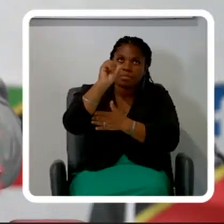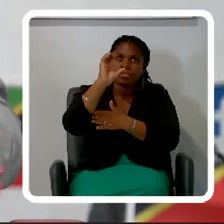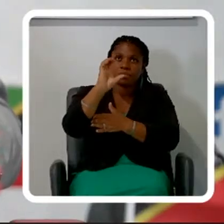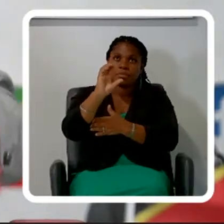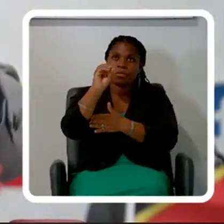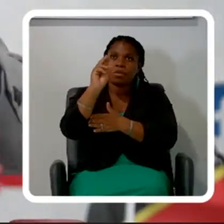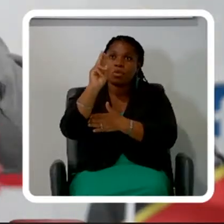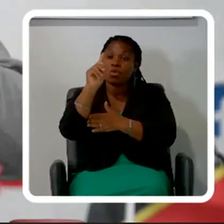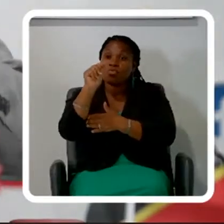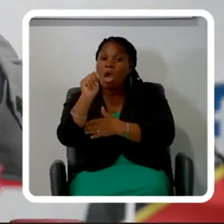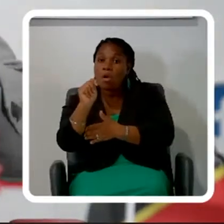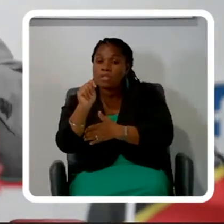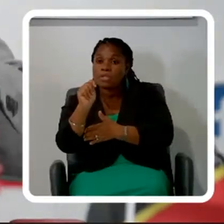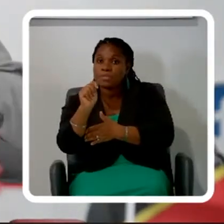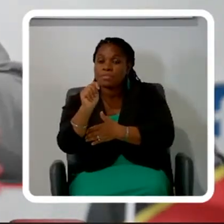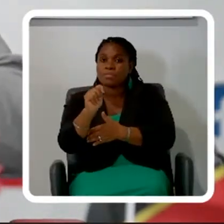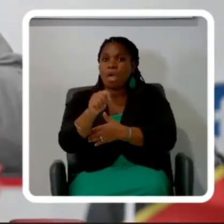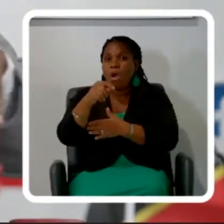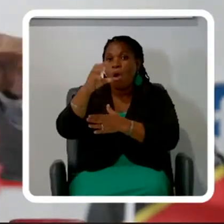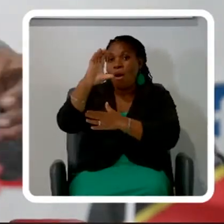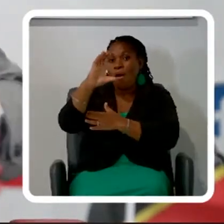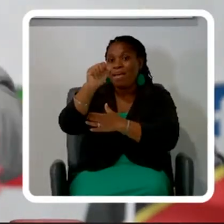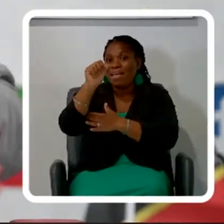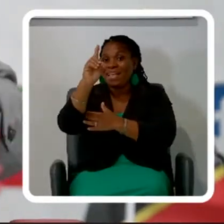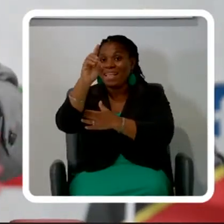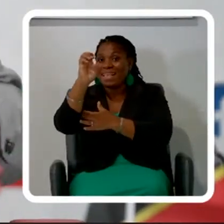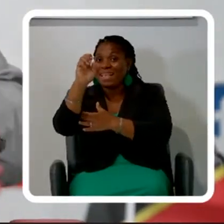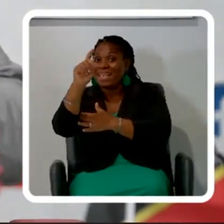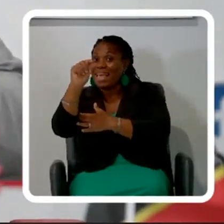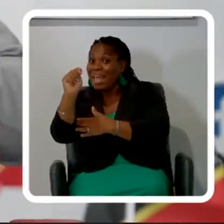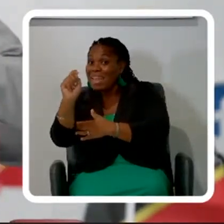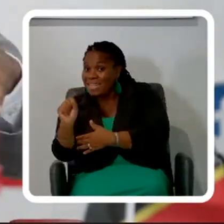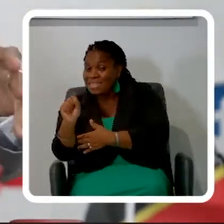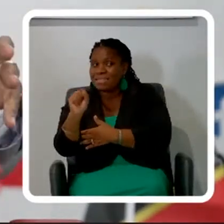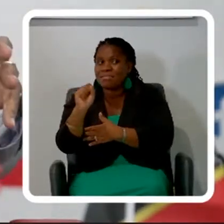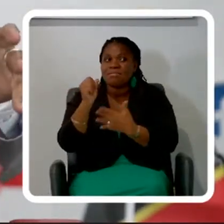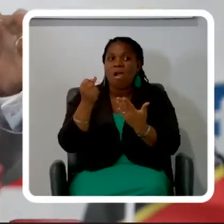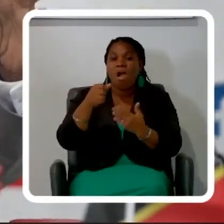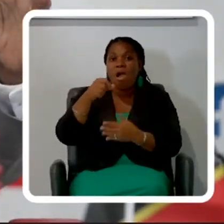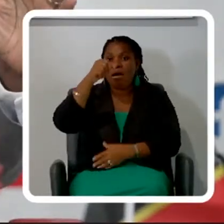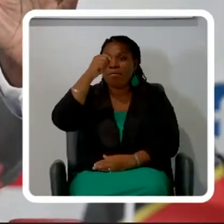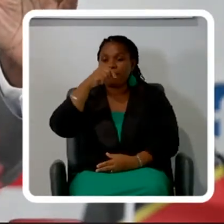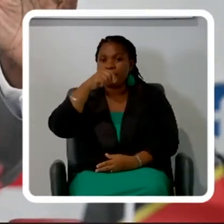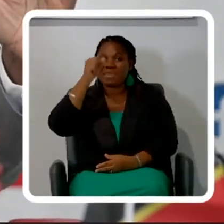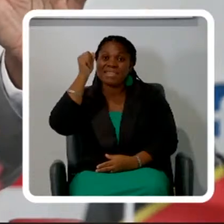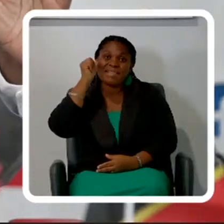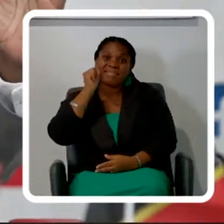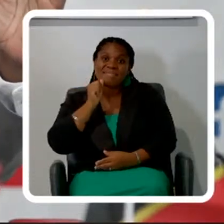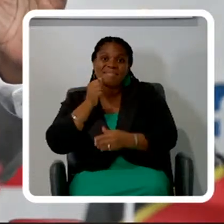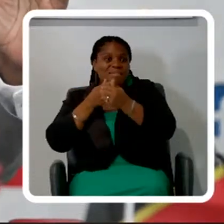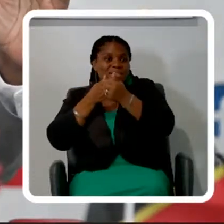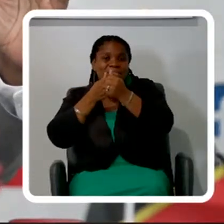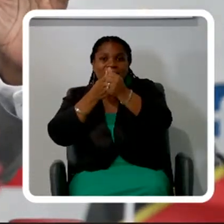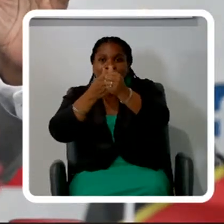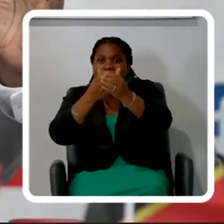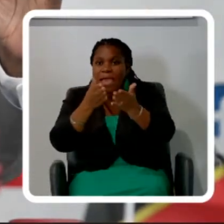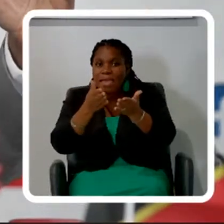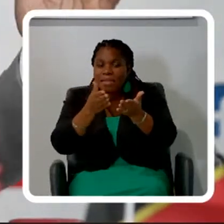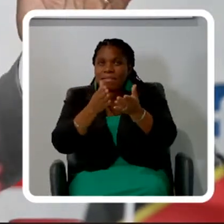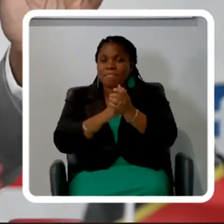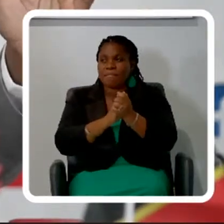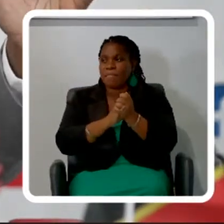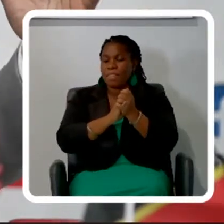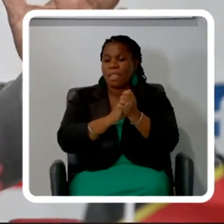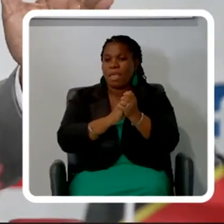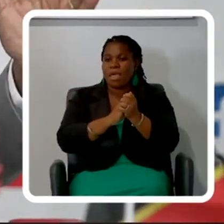Guides. All these groups, we're going to revive them. Every young person should be a part of one of them. Whatever